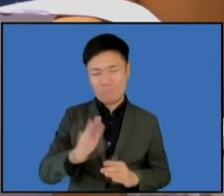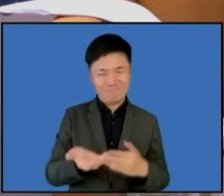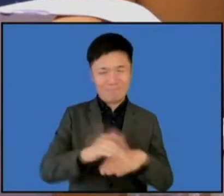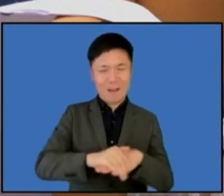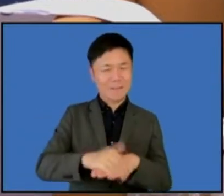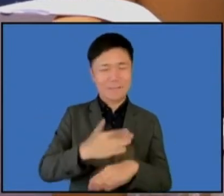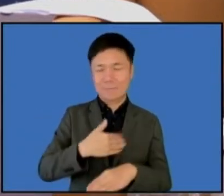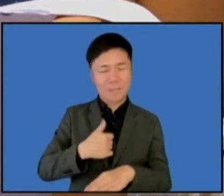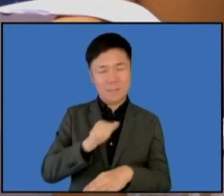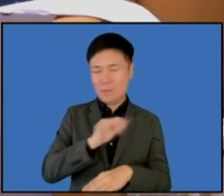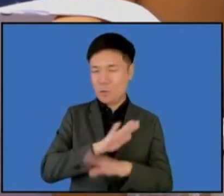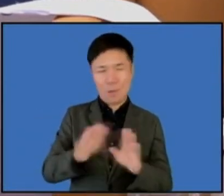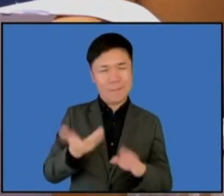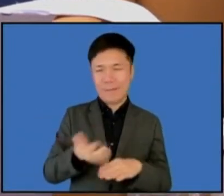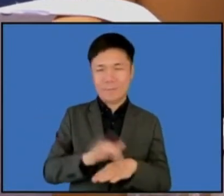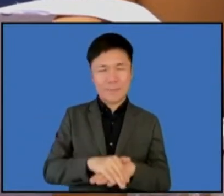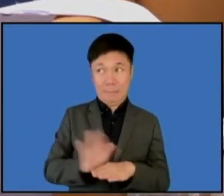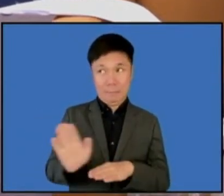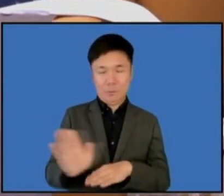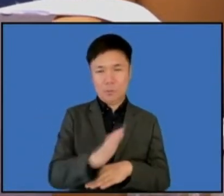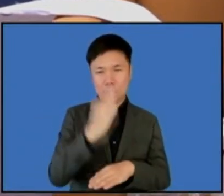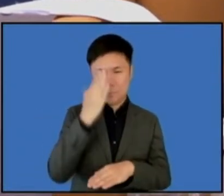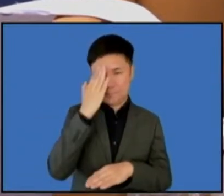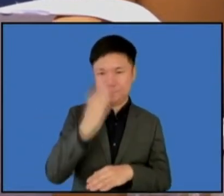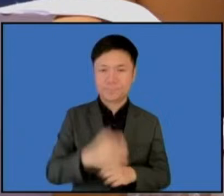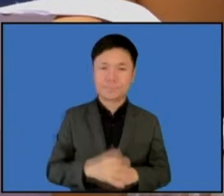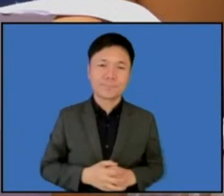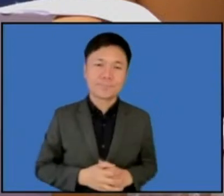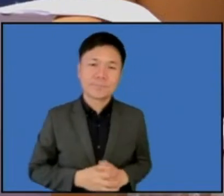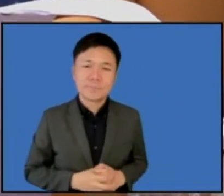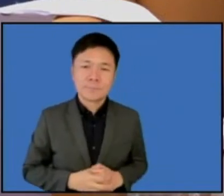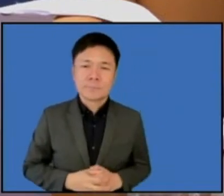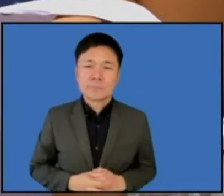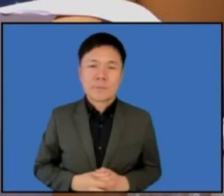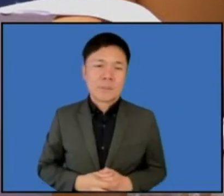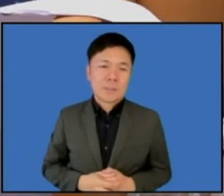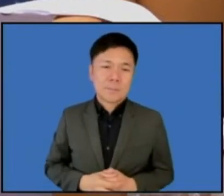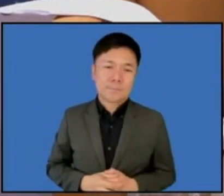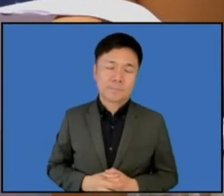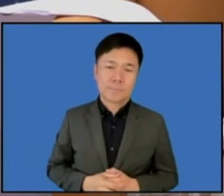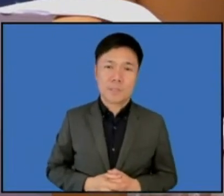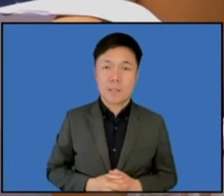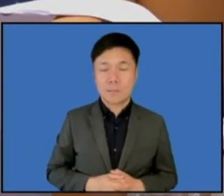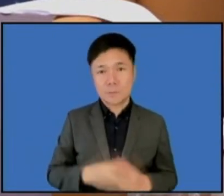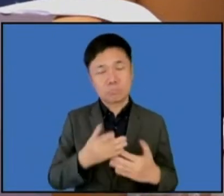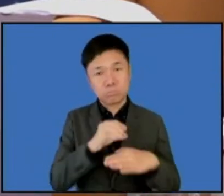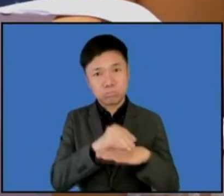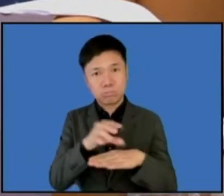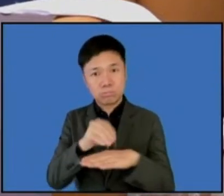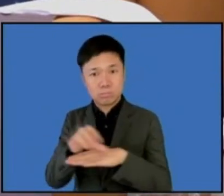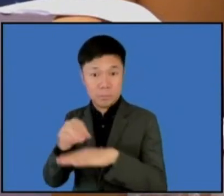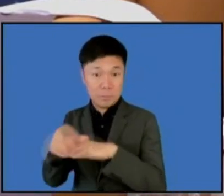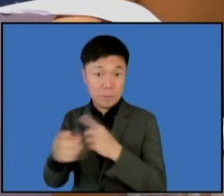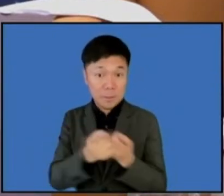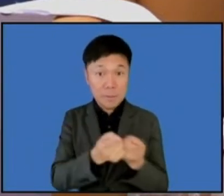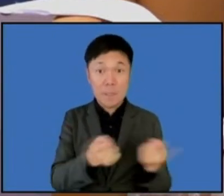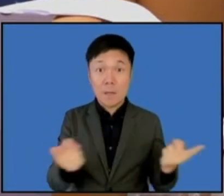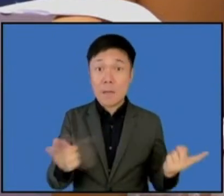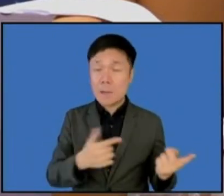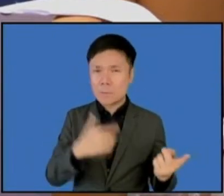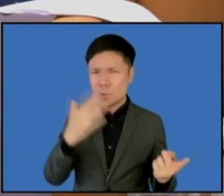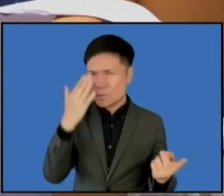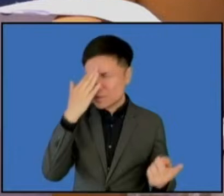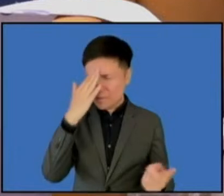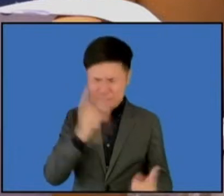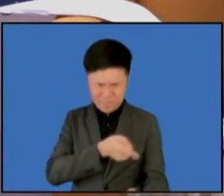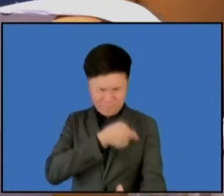But now to what has worked well. Yeah? In stakeholder consultations, consistently highlighted was the importance of centering